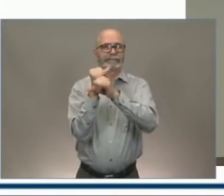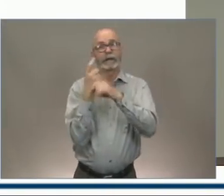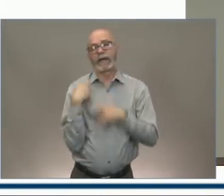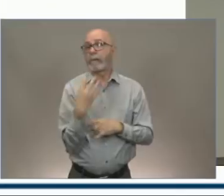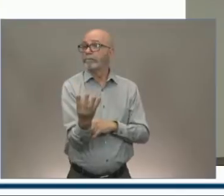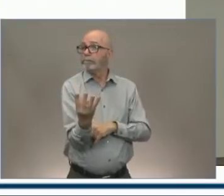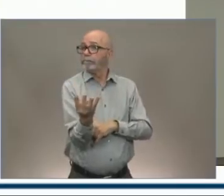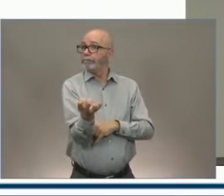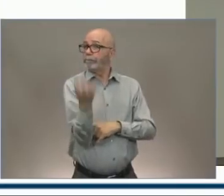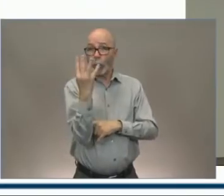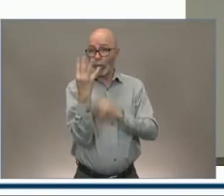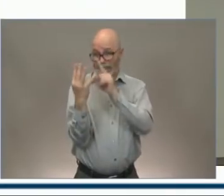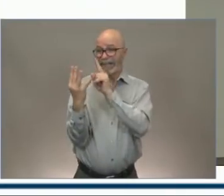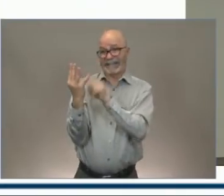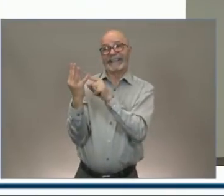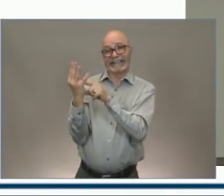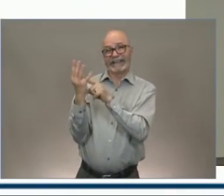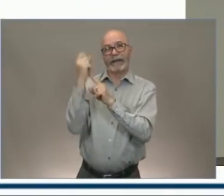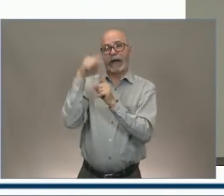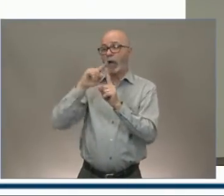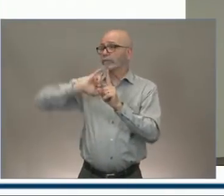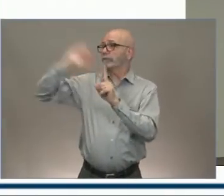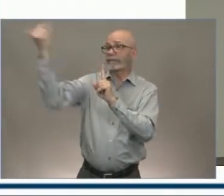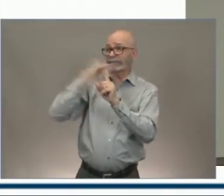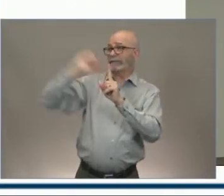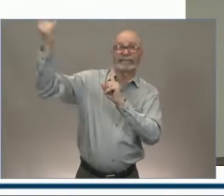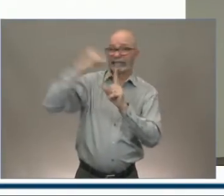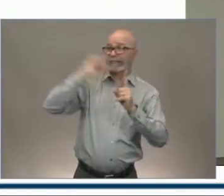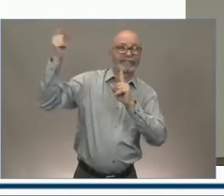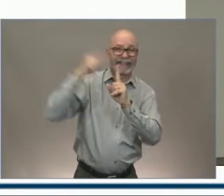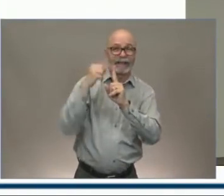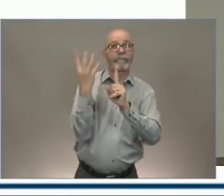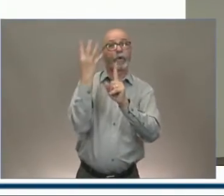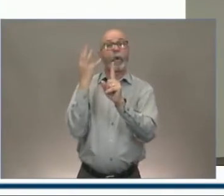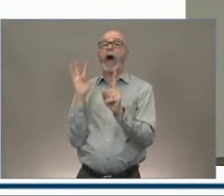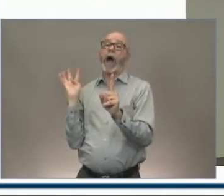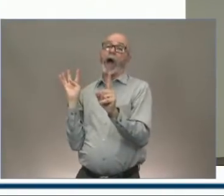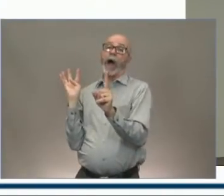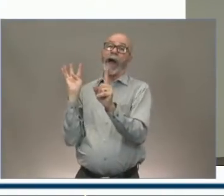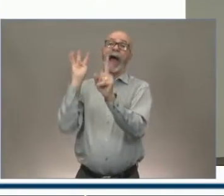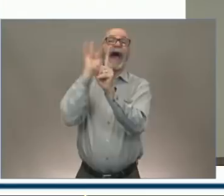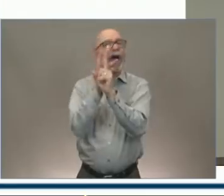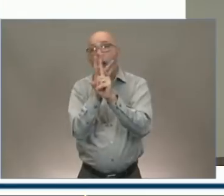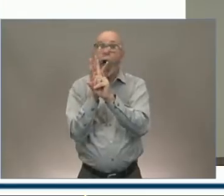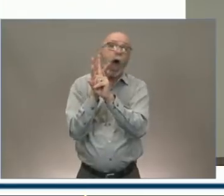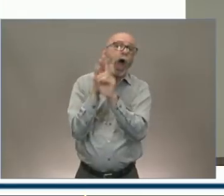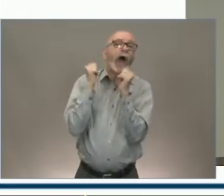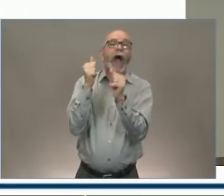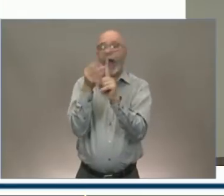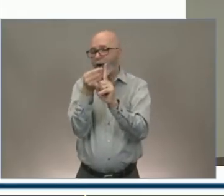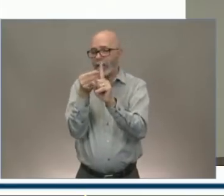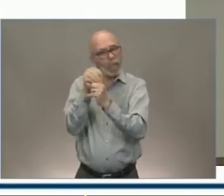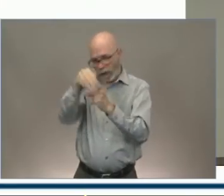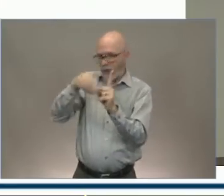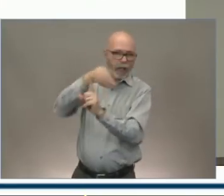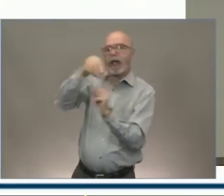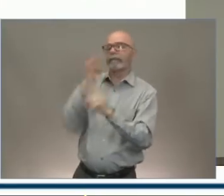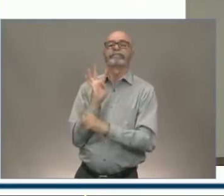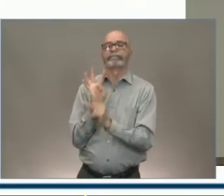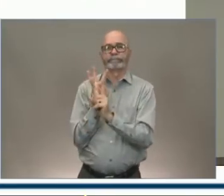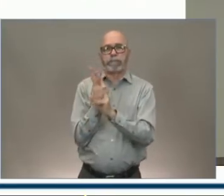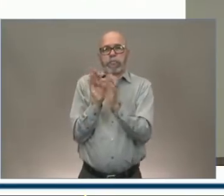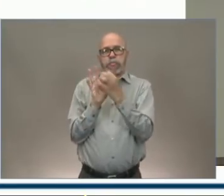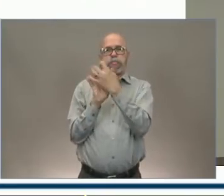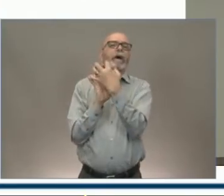traveler. The case related to travel is now considered resolved, and the other 4 cases remain in self-isolation. From the